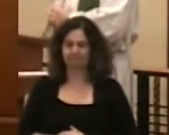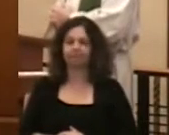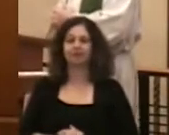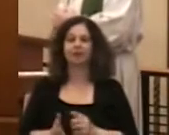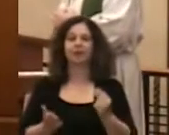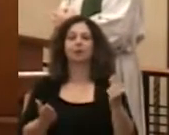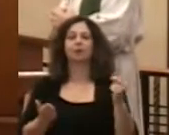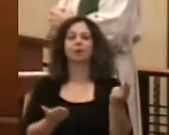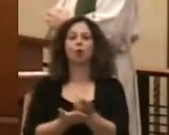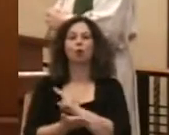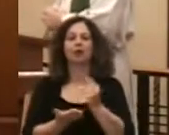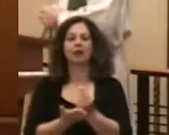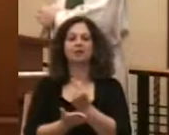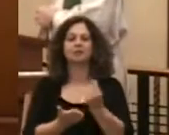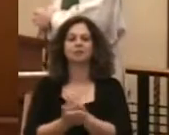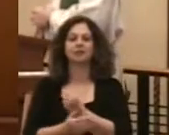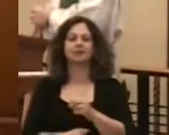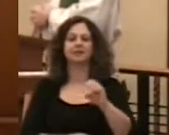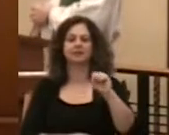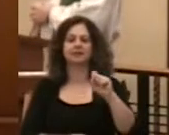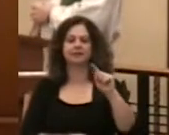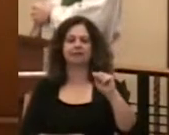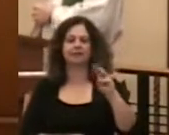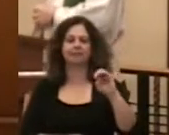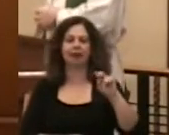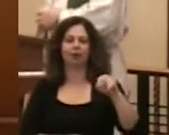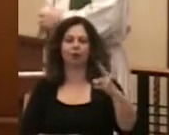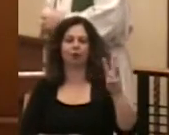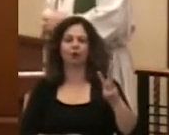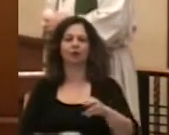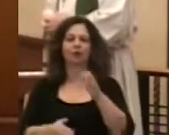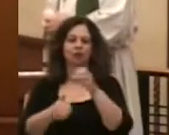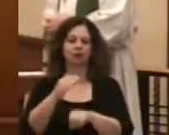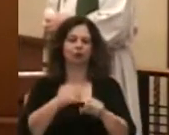The Holy Gospel according to St. Matthew, the 21st chapter.